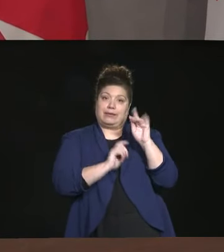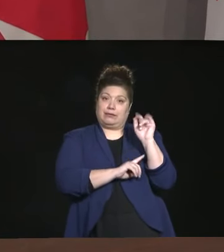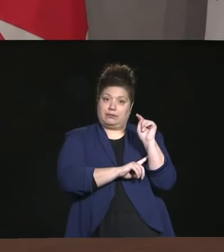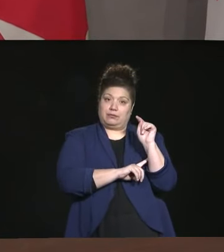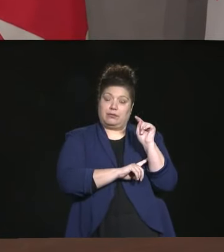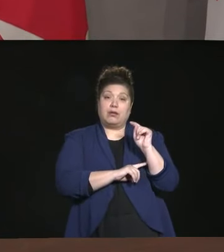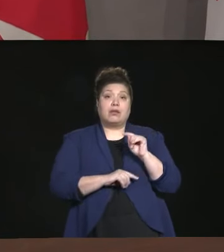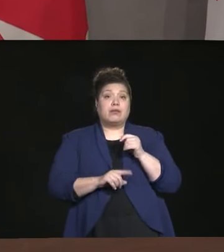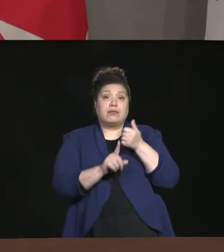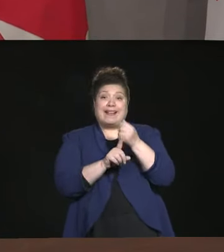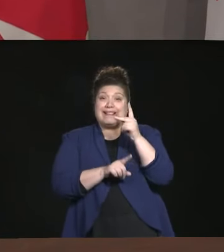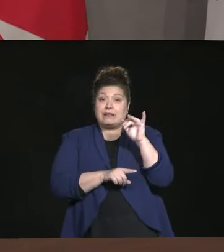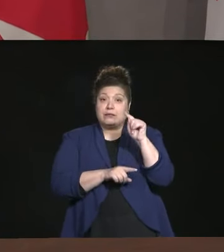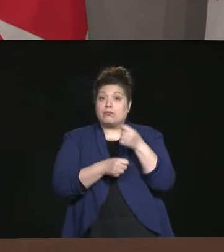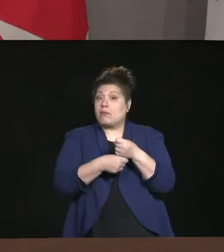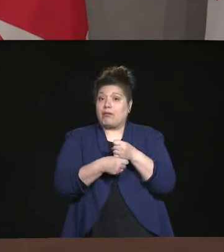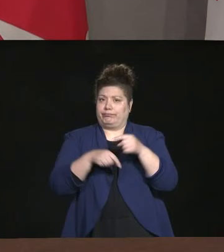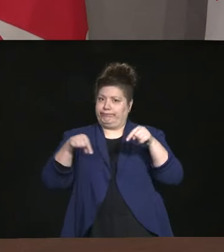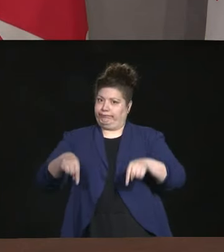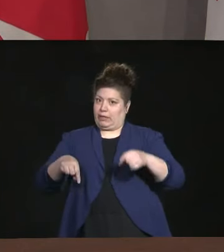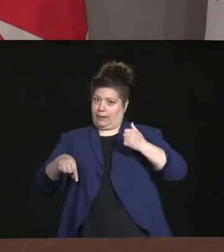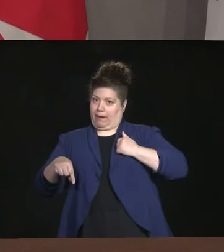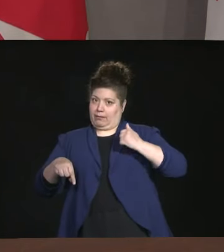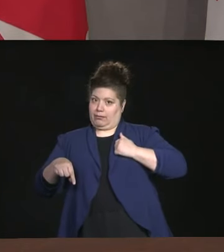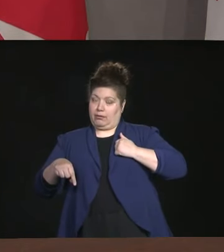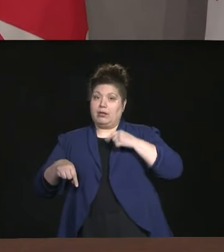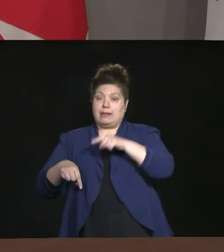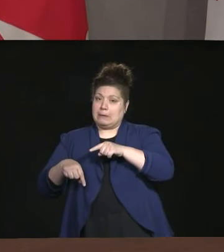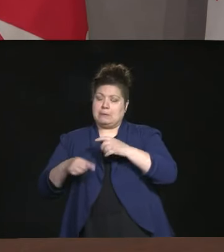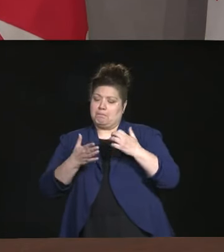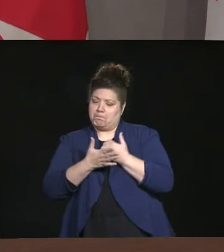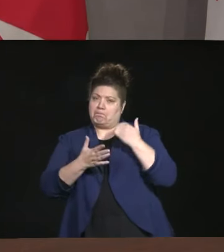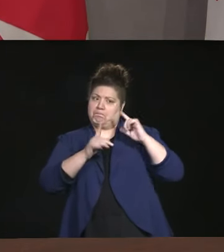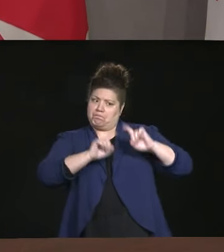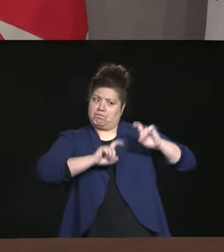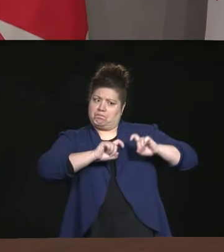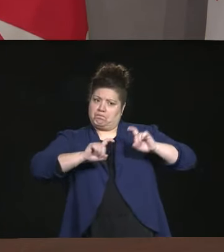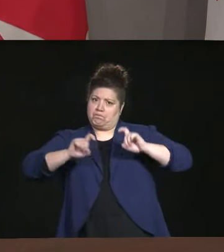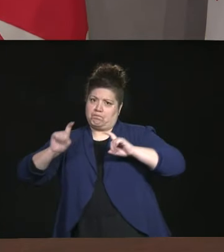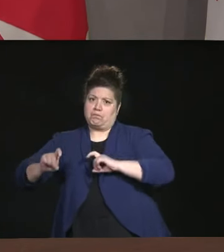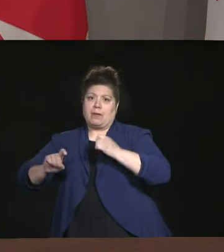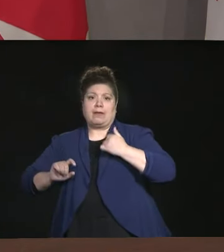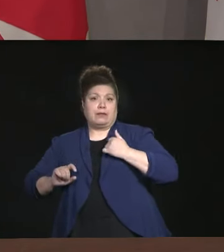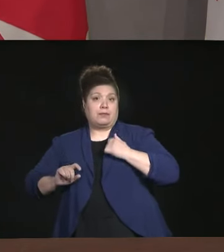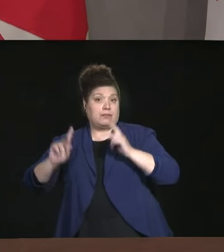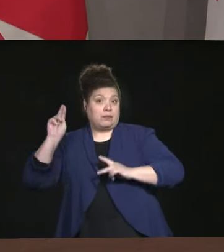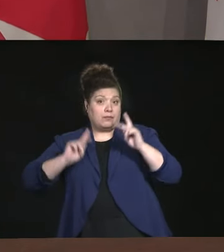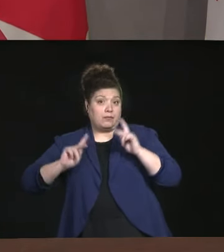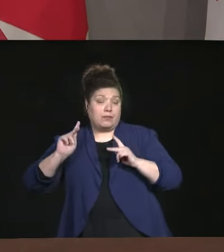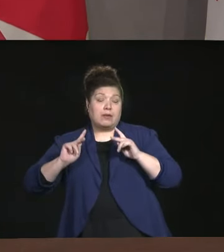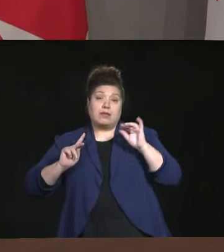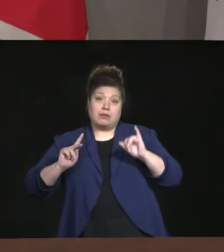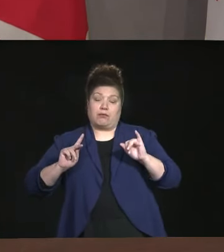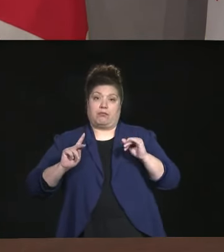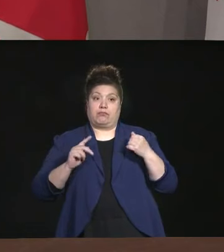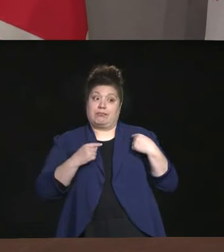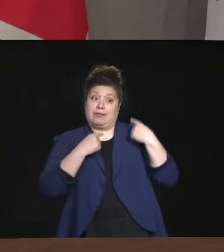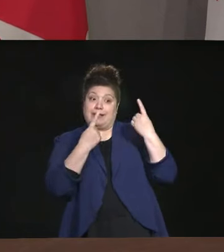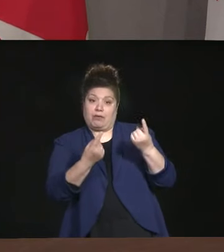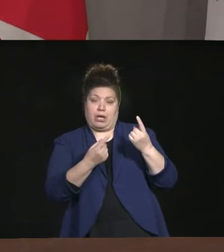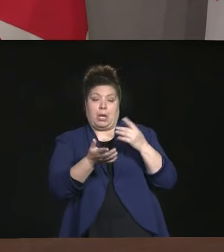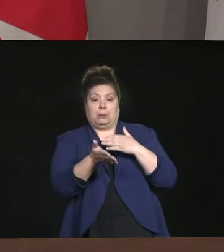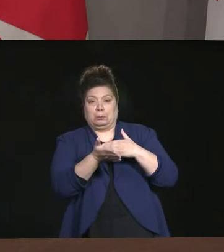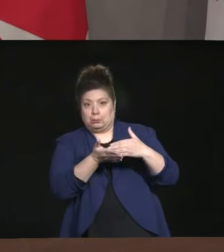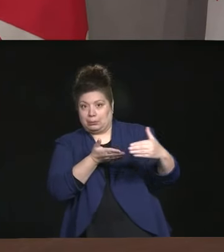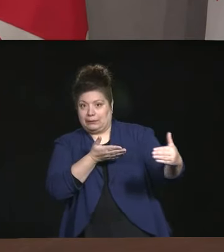us to test many more Canadians over and above the millions of tests that we have already ordered.